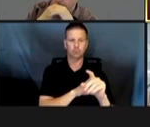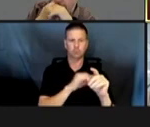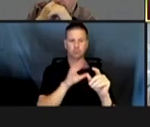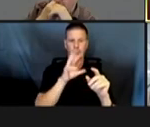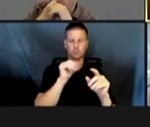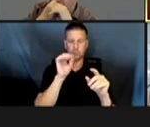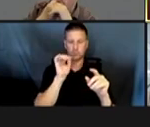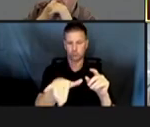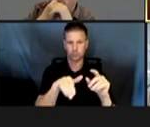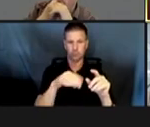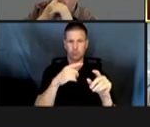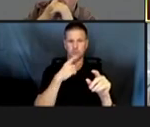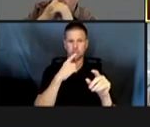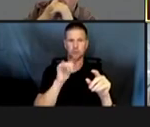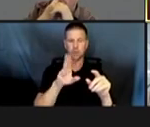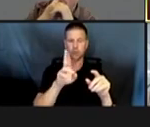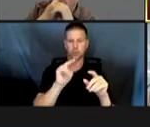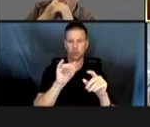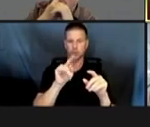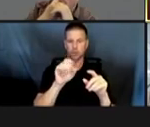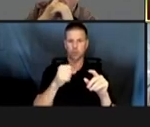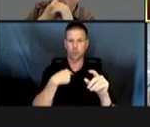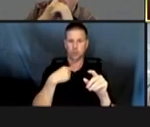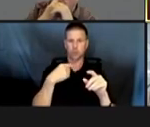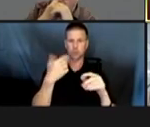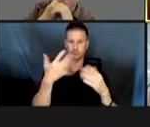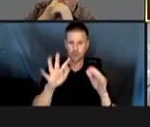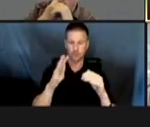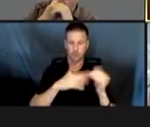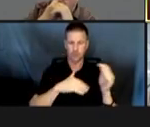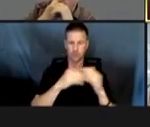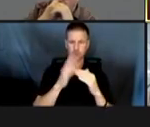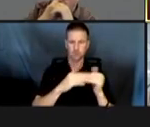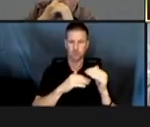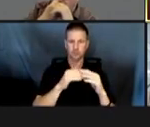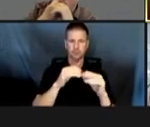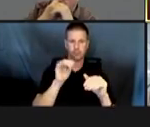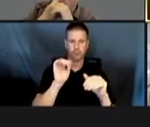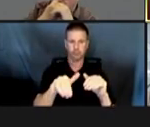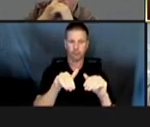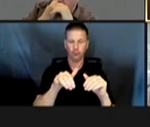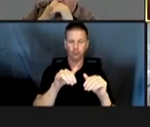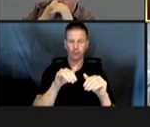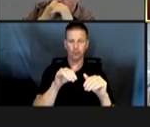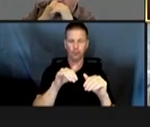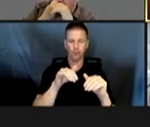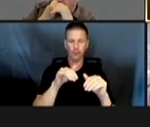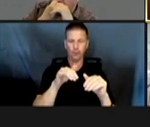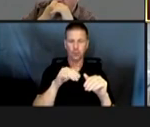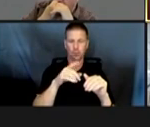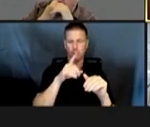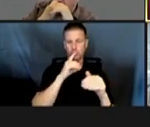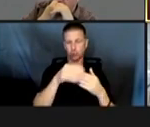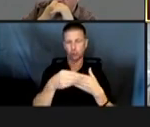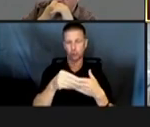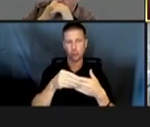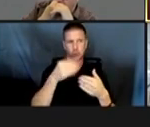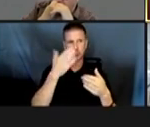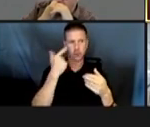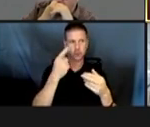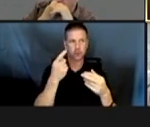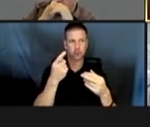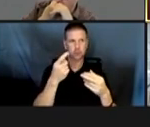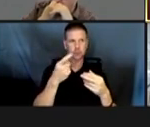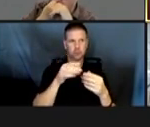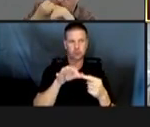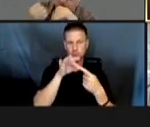that goes to say that the units that we have built that are loosely, and I say loosely because there's all these